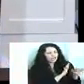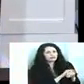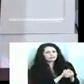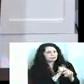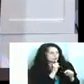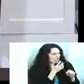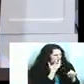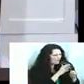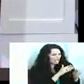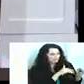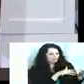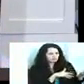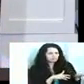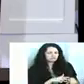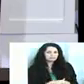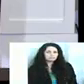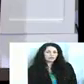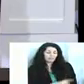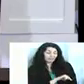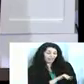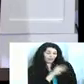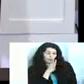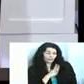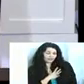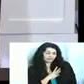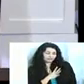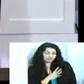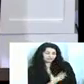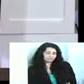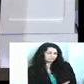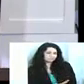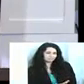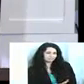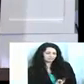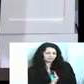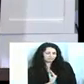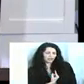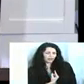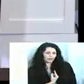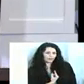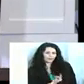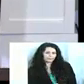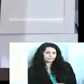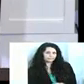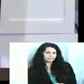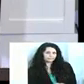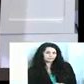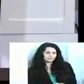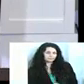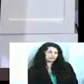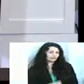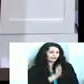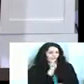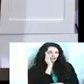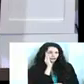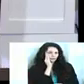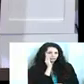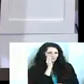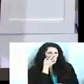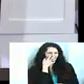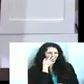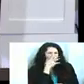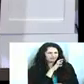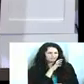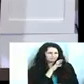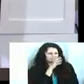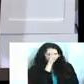heat of the day. But this woman is on her own, at high noon, in the heat of